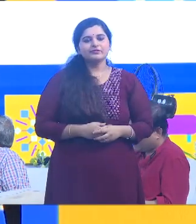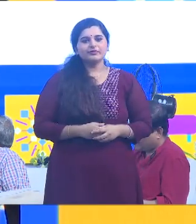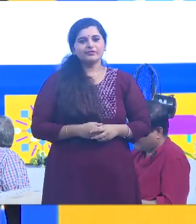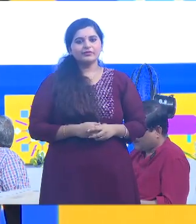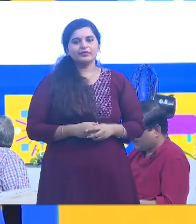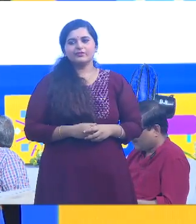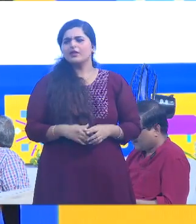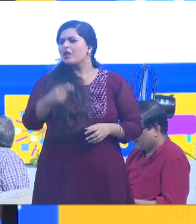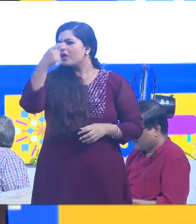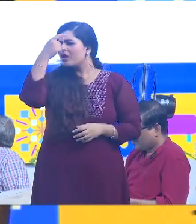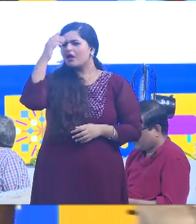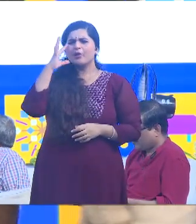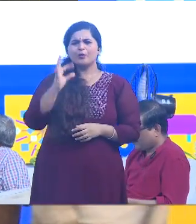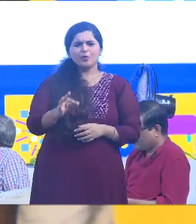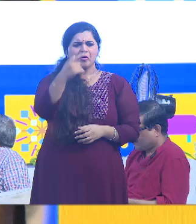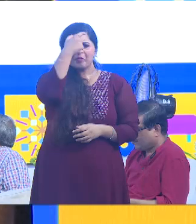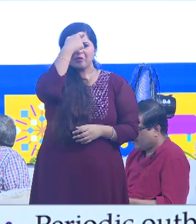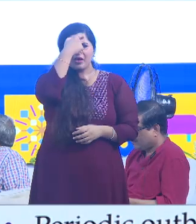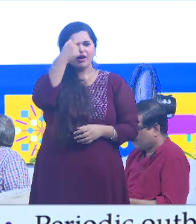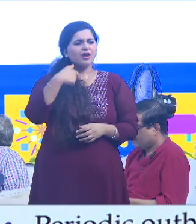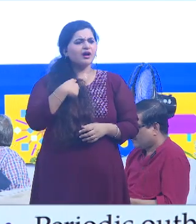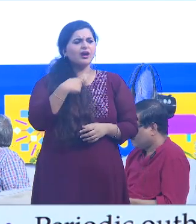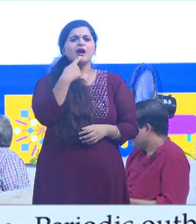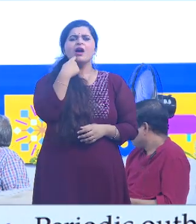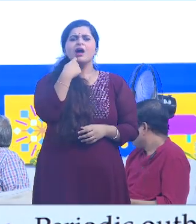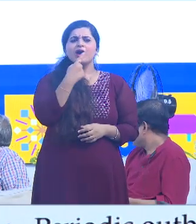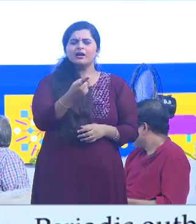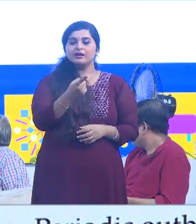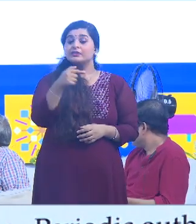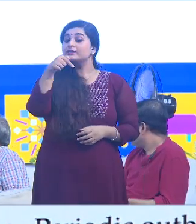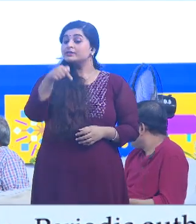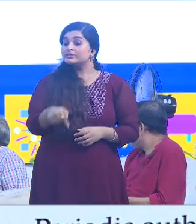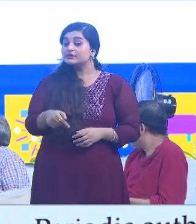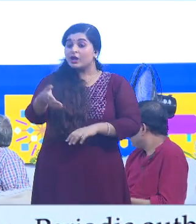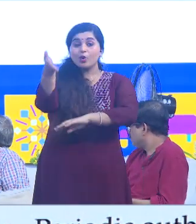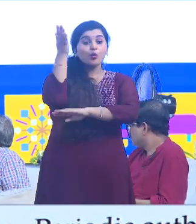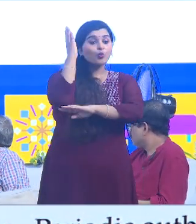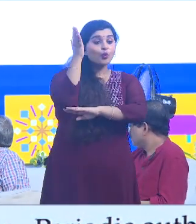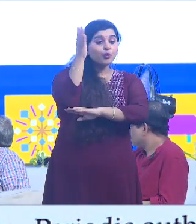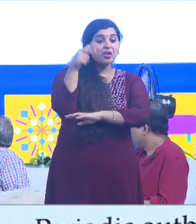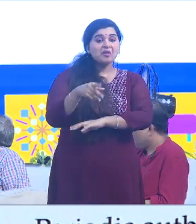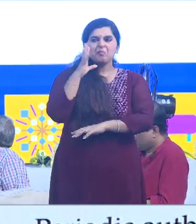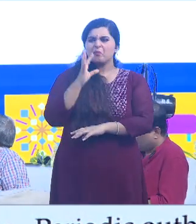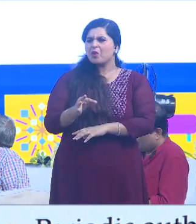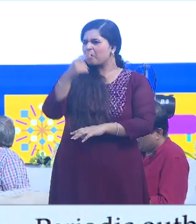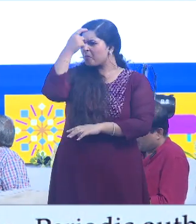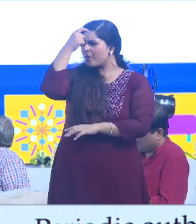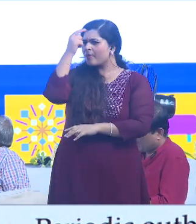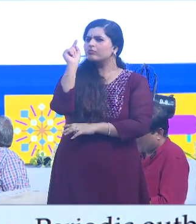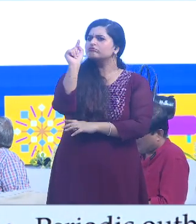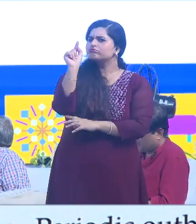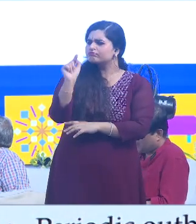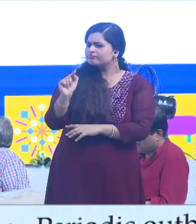Major challenges. I would flag this particular session for addressing these challenges. What's happening